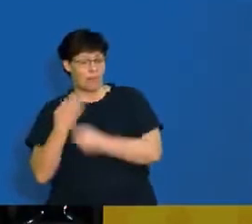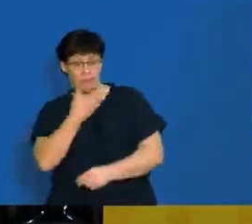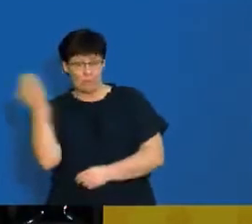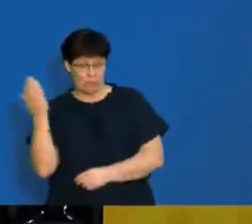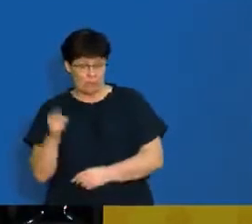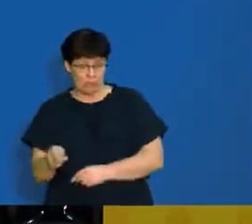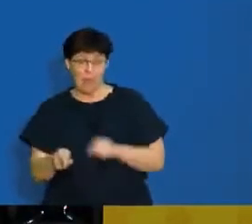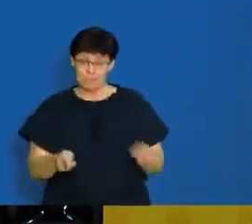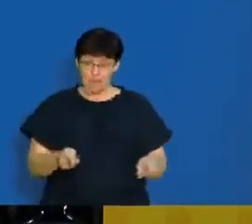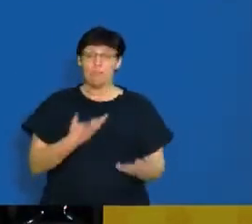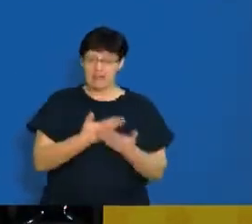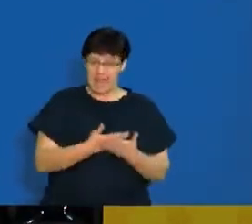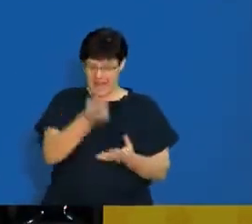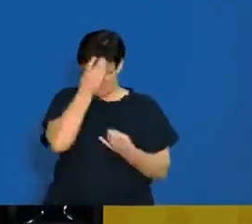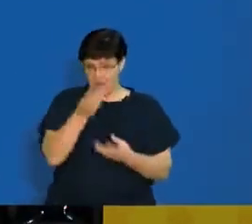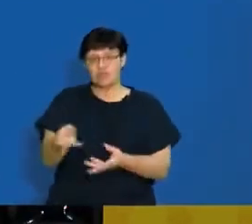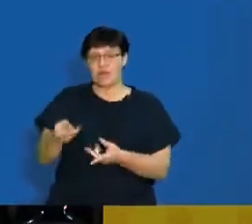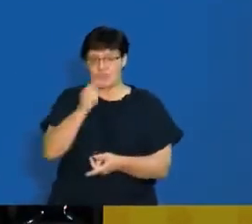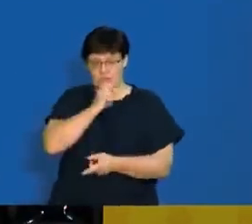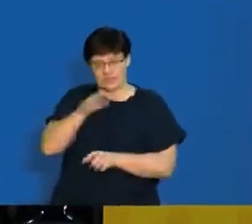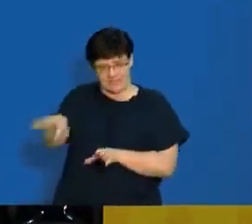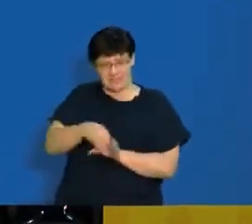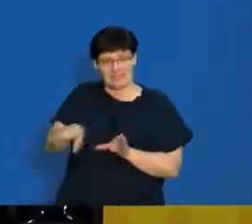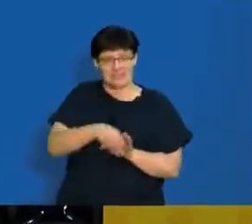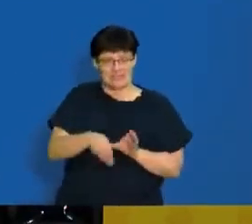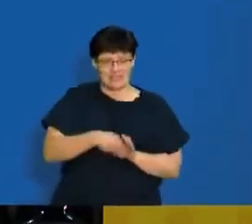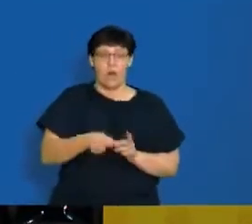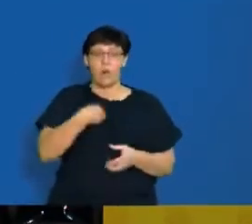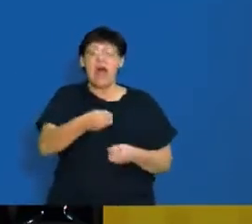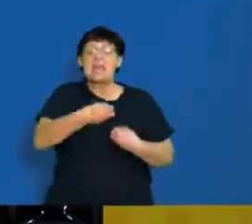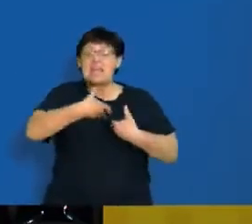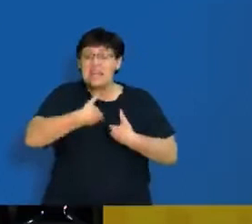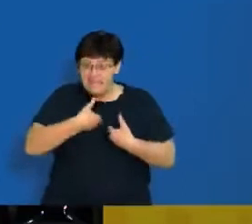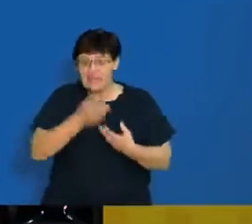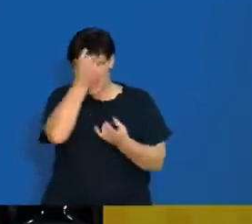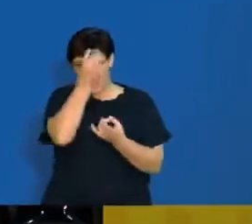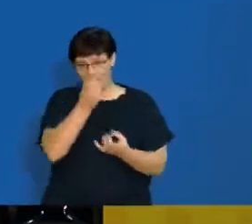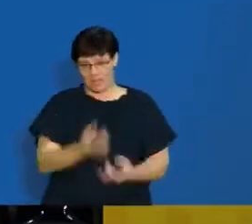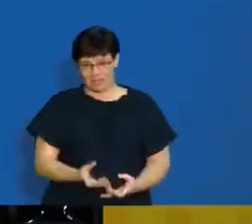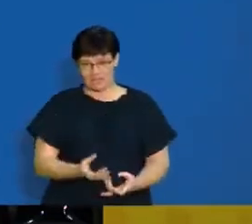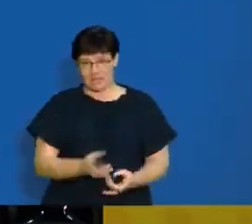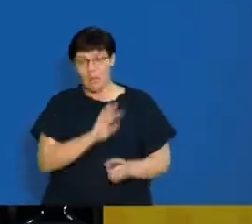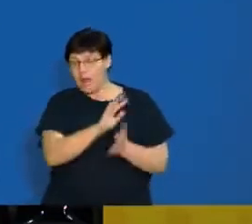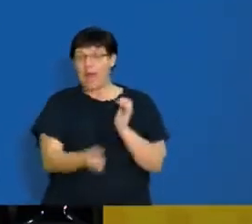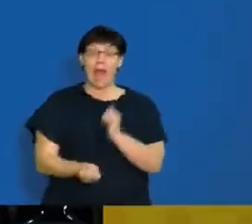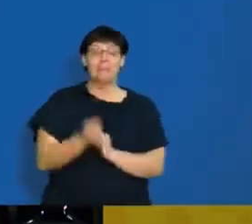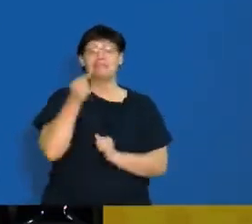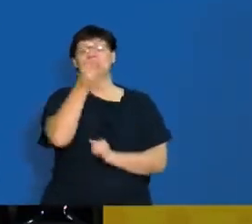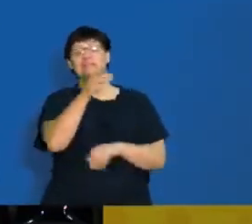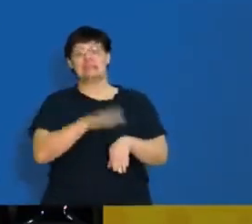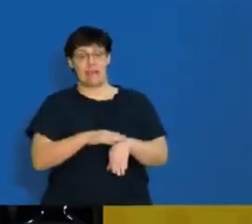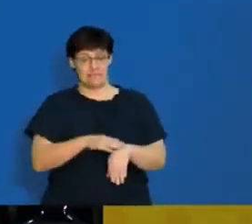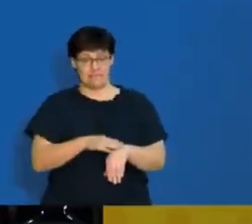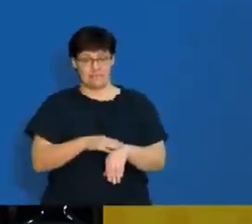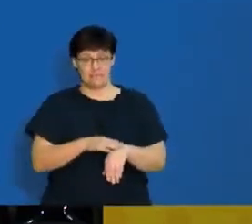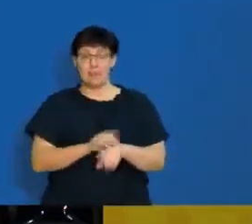but useful. It is useful in a sense that it can give us information about what happened during the time.